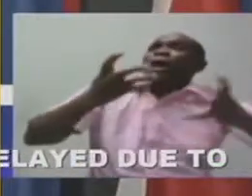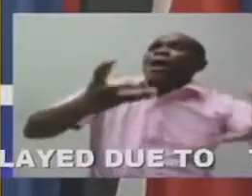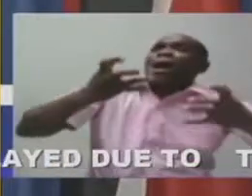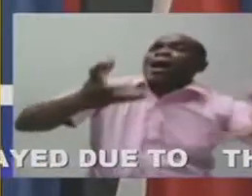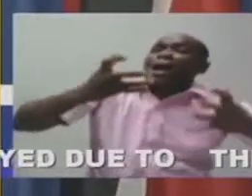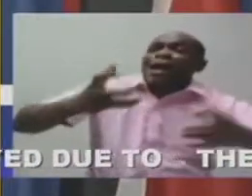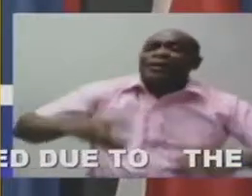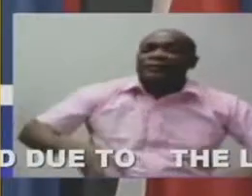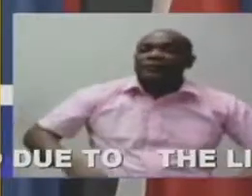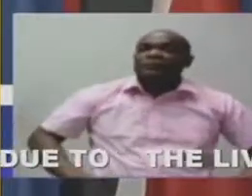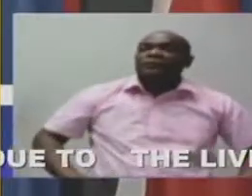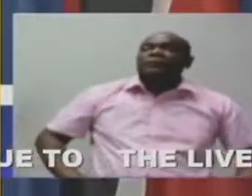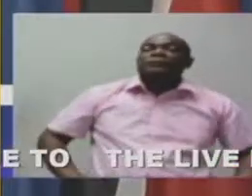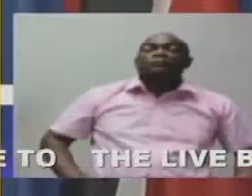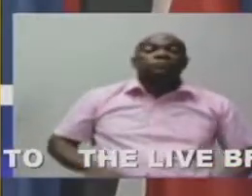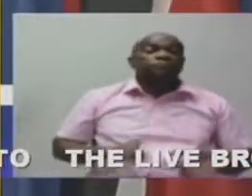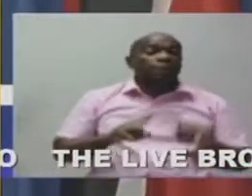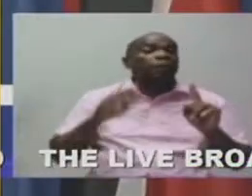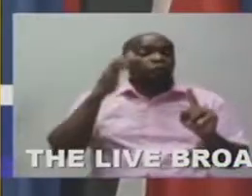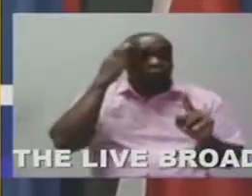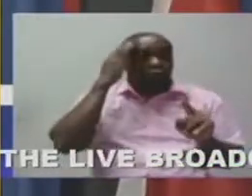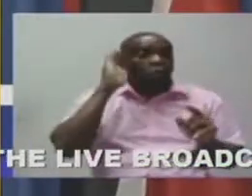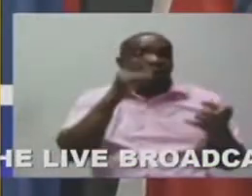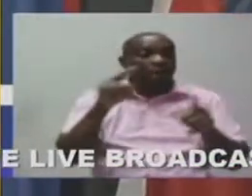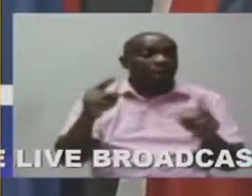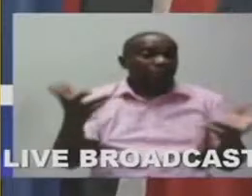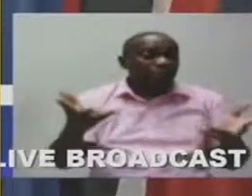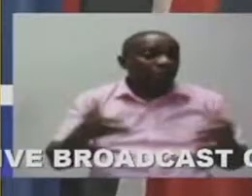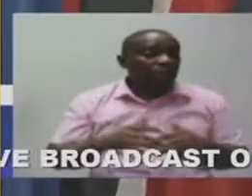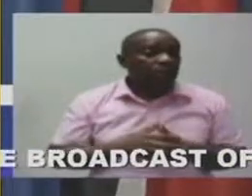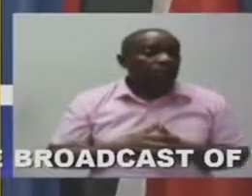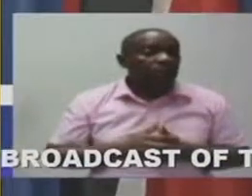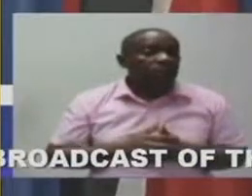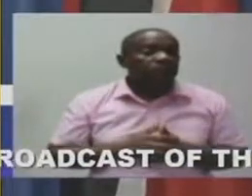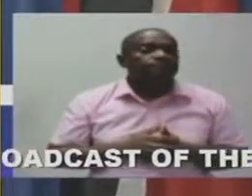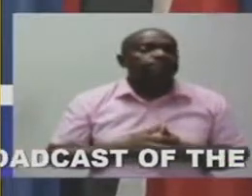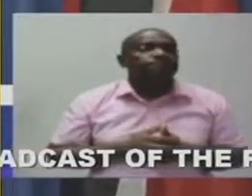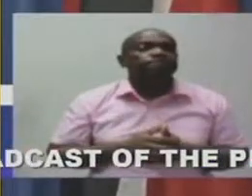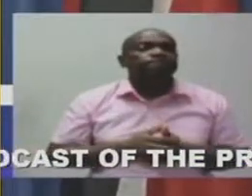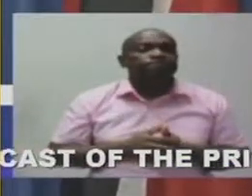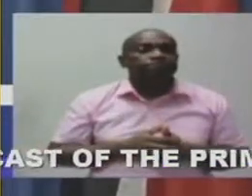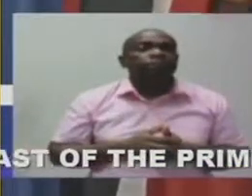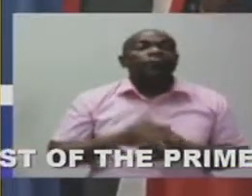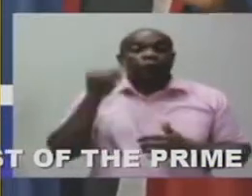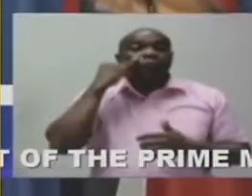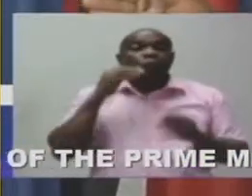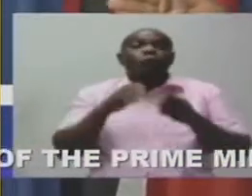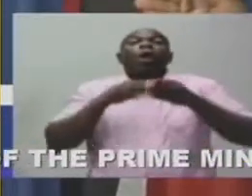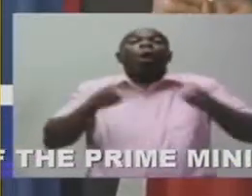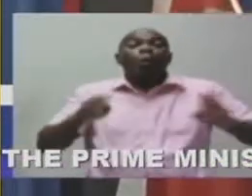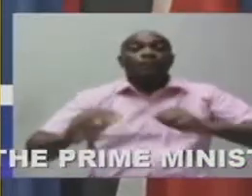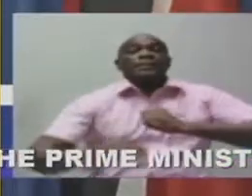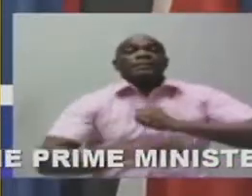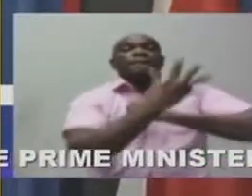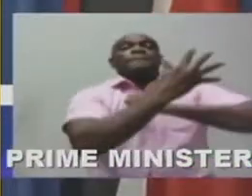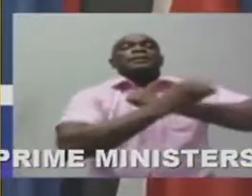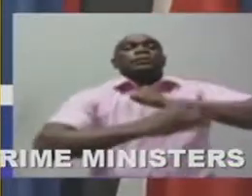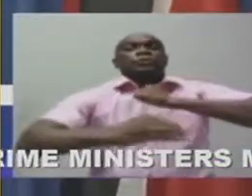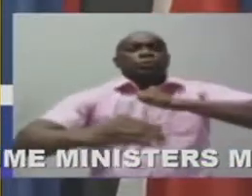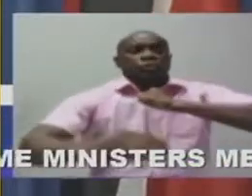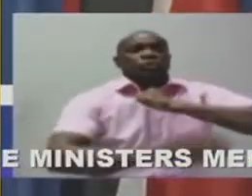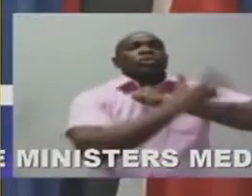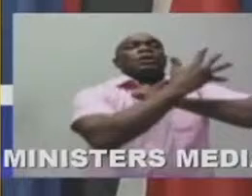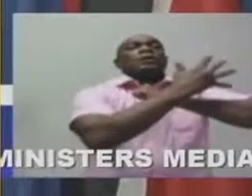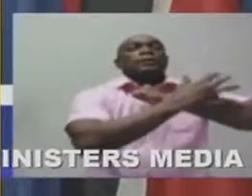the corollary? If we do it and it contributes to what we are onto here, the